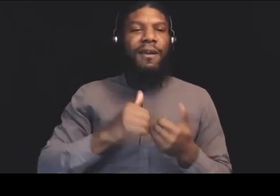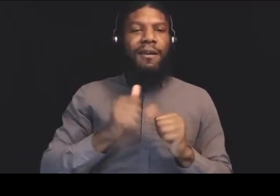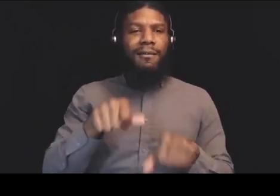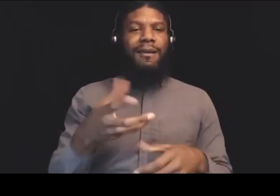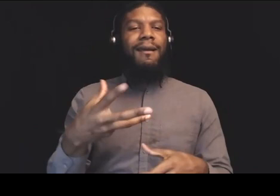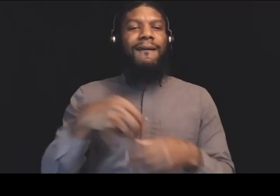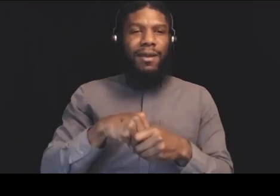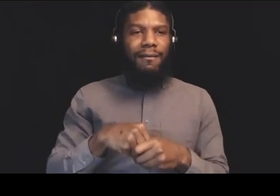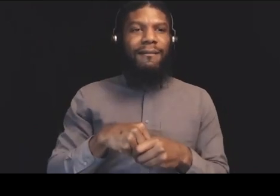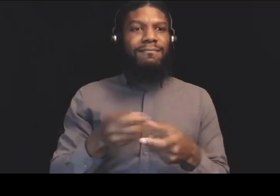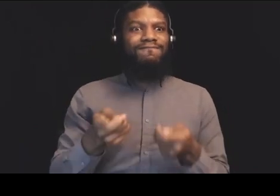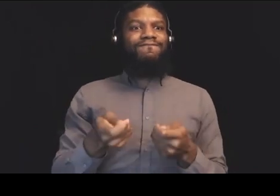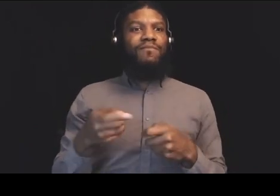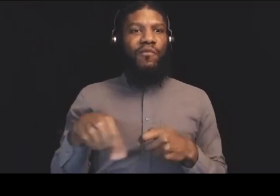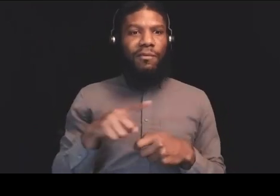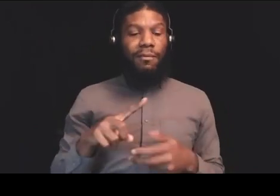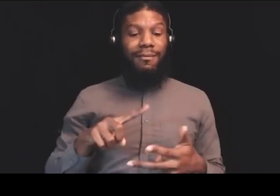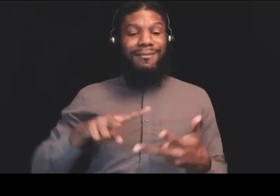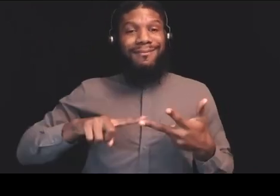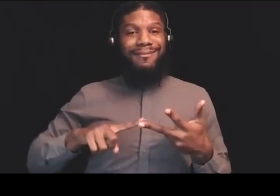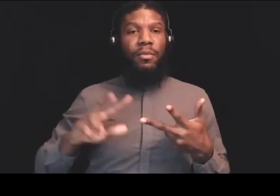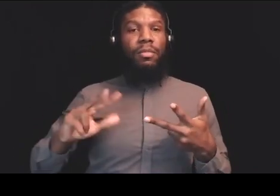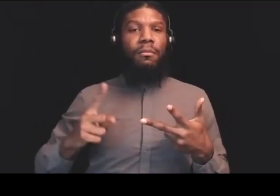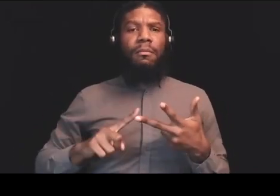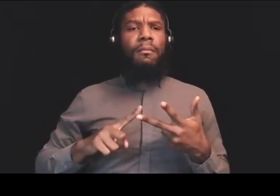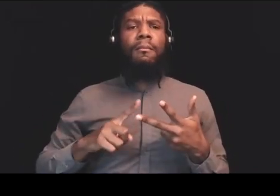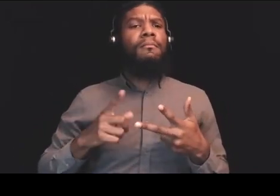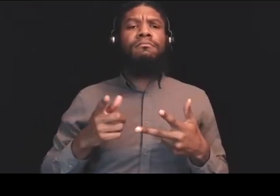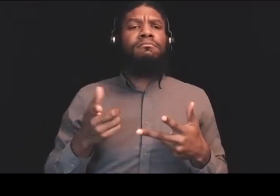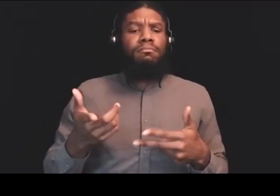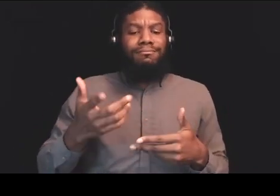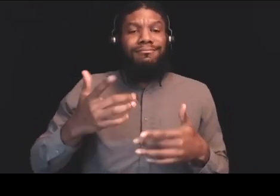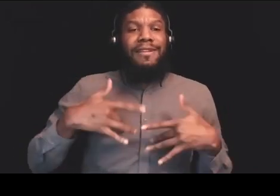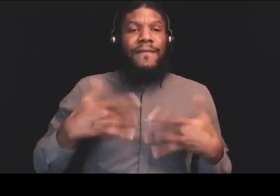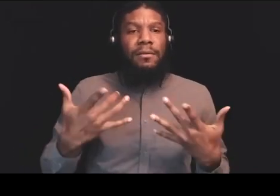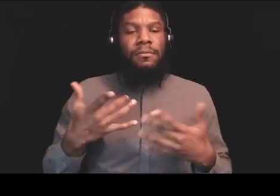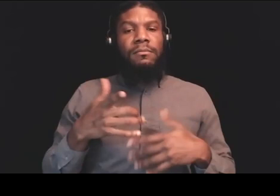kinds of events or resources would you find helpful to support you next year?